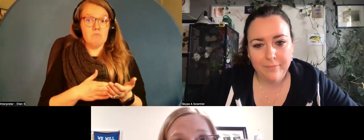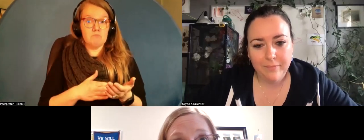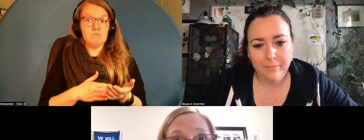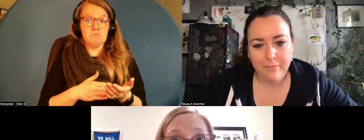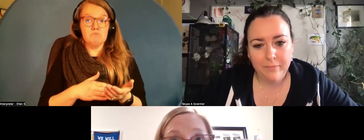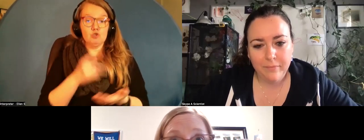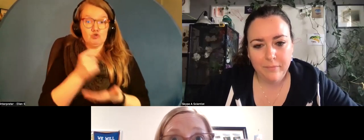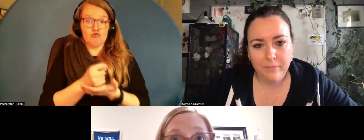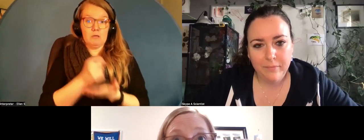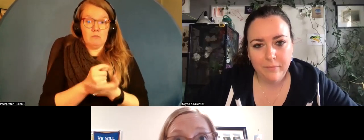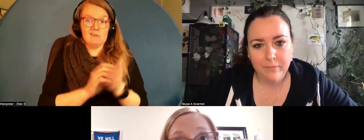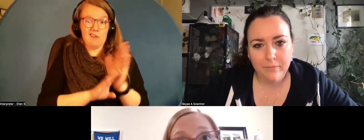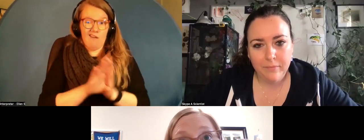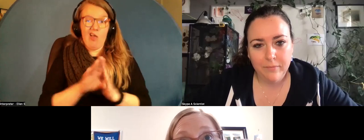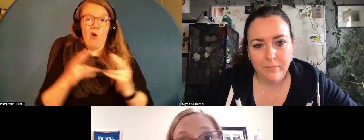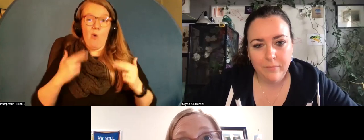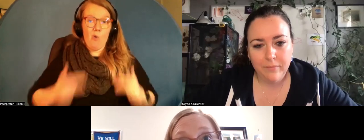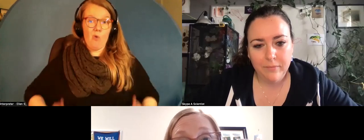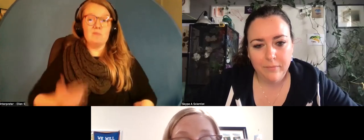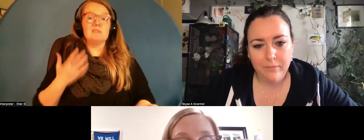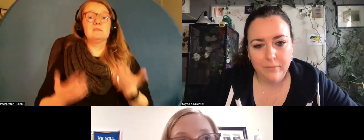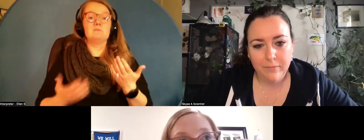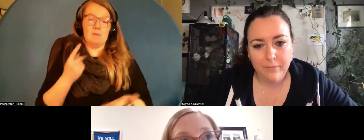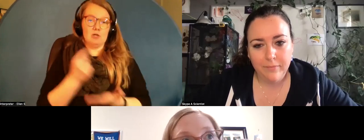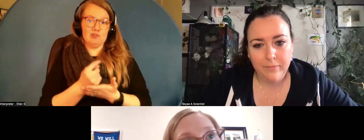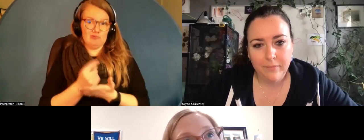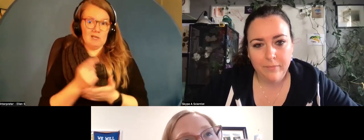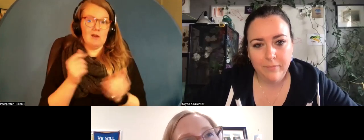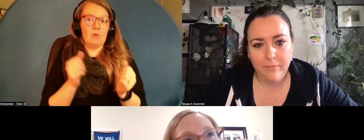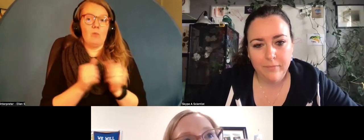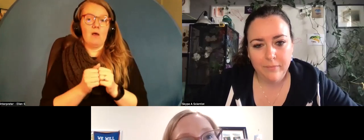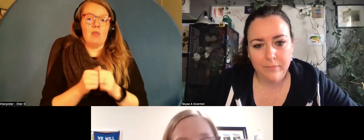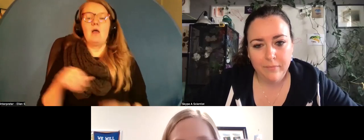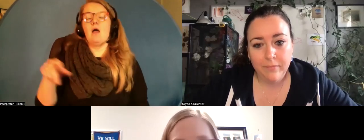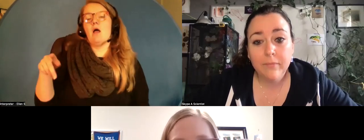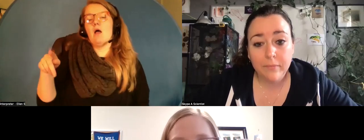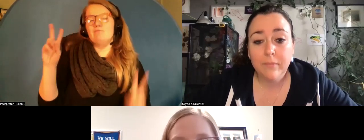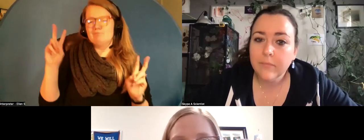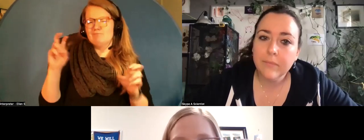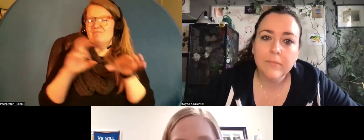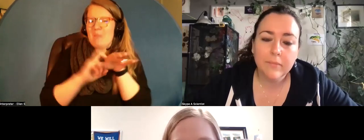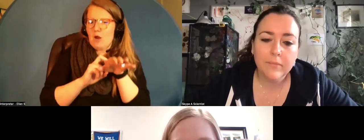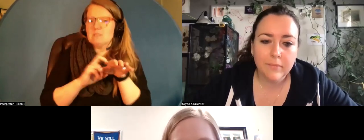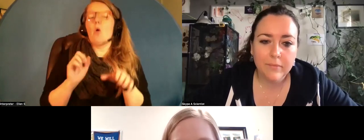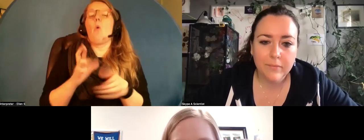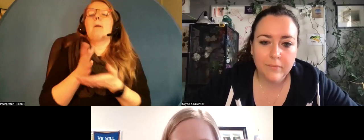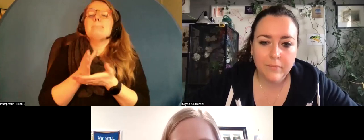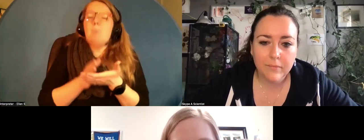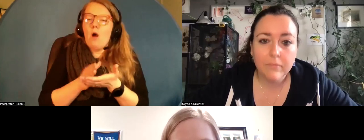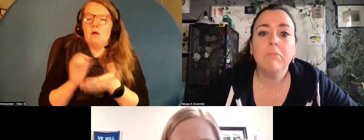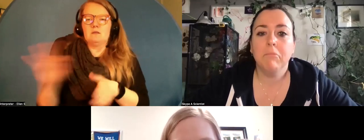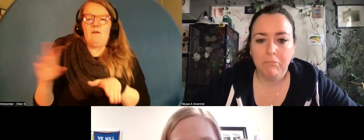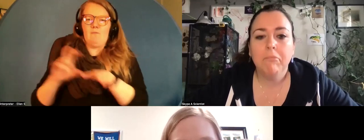where humans might be treated with parasites or parts of parasites that would trigger an